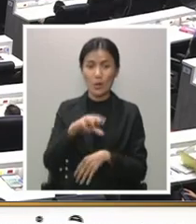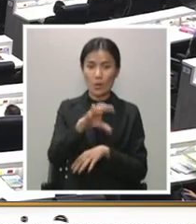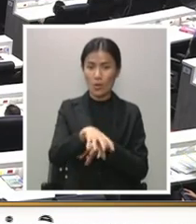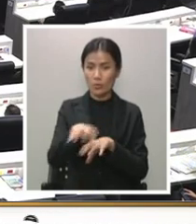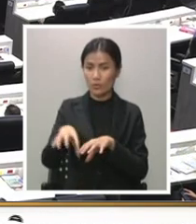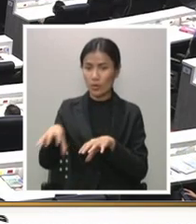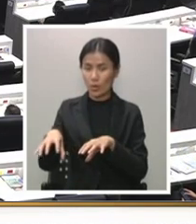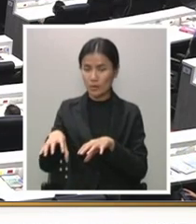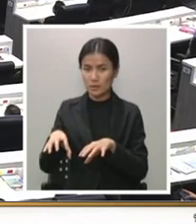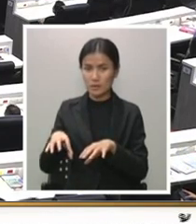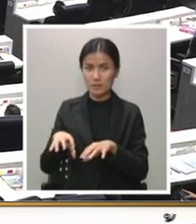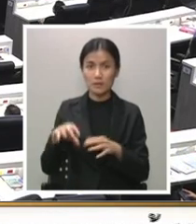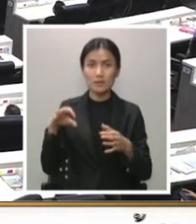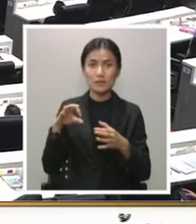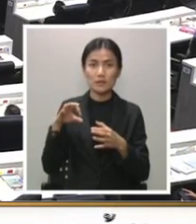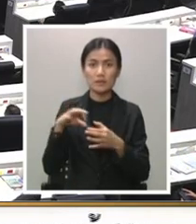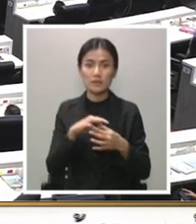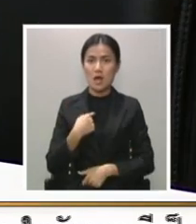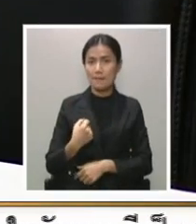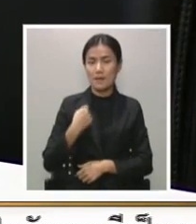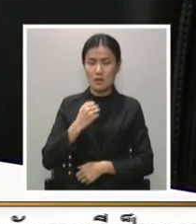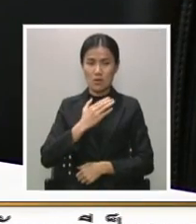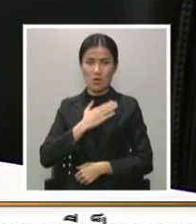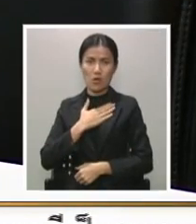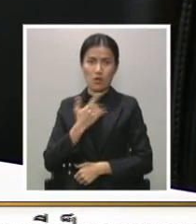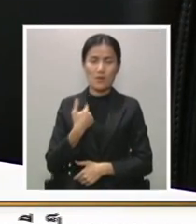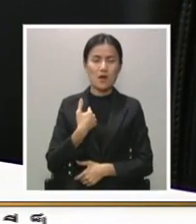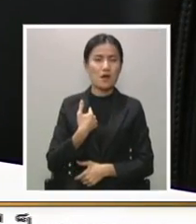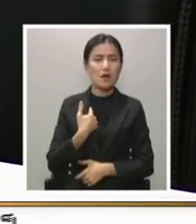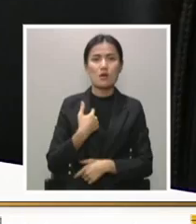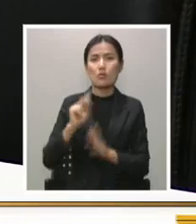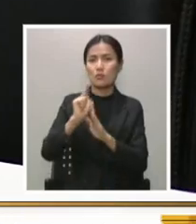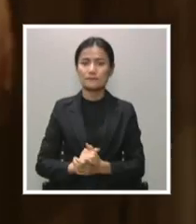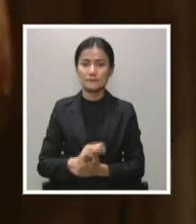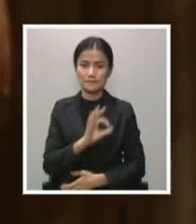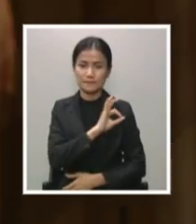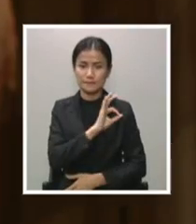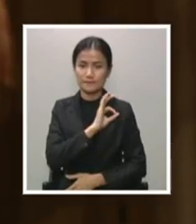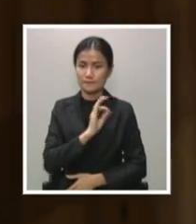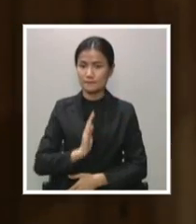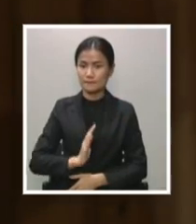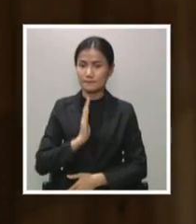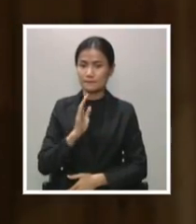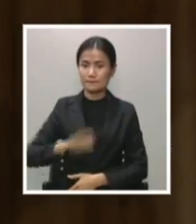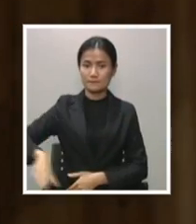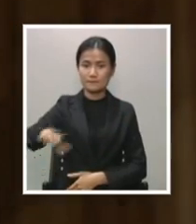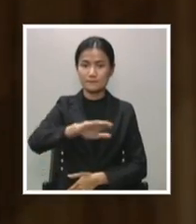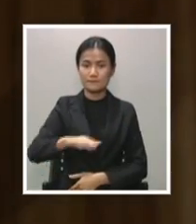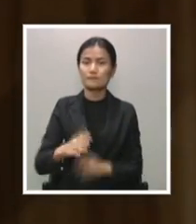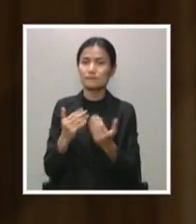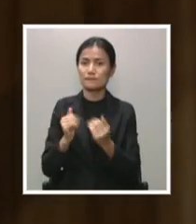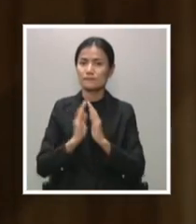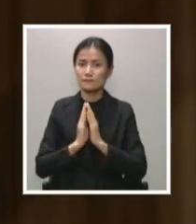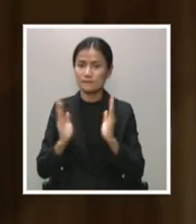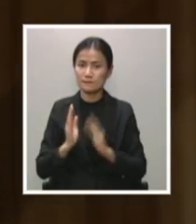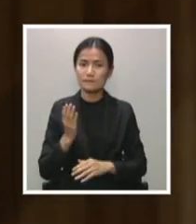related ministers to do so, but members of parliament cannot answer on their behalf. The opposition is focusing on the government's failure